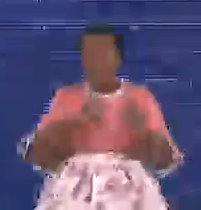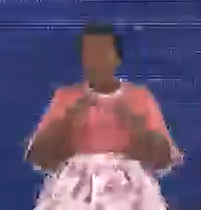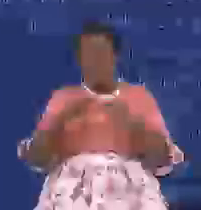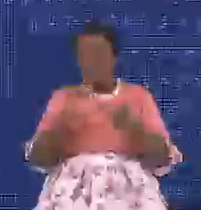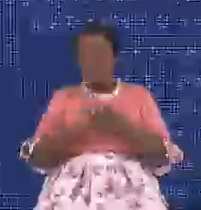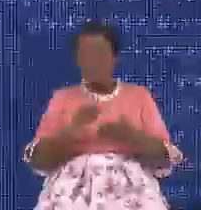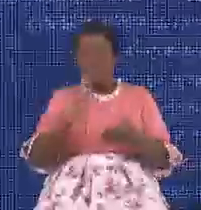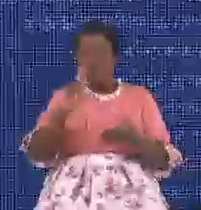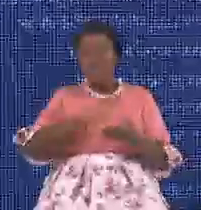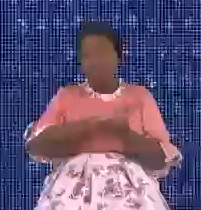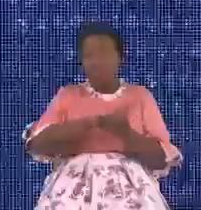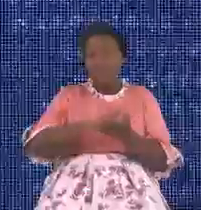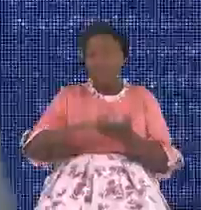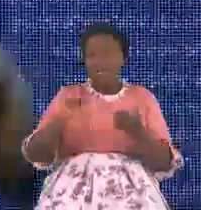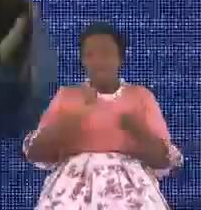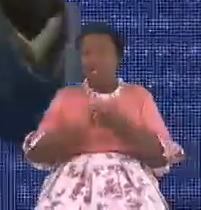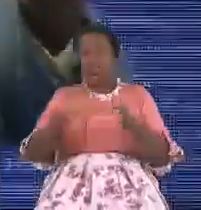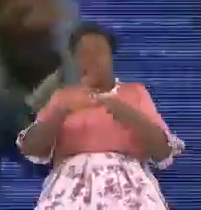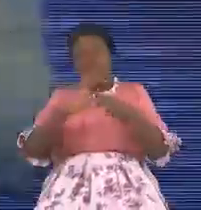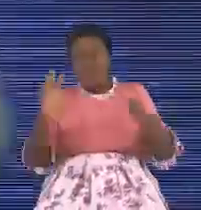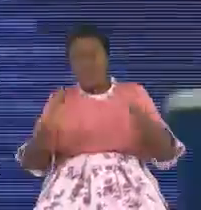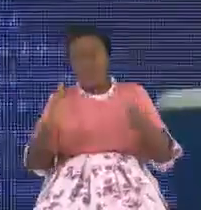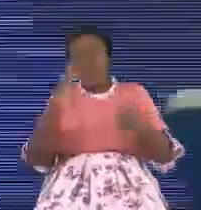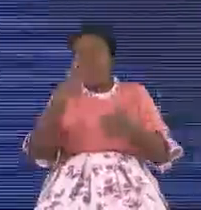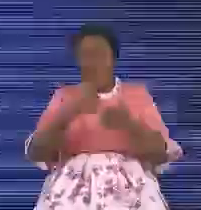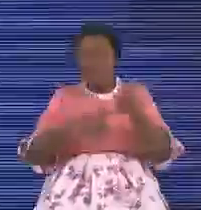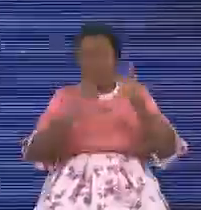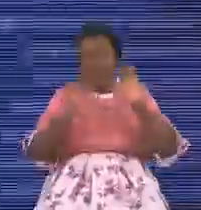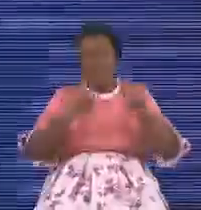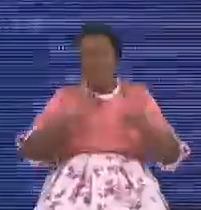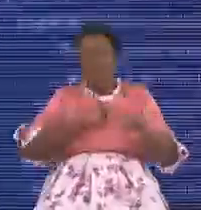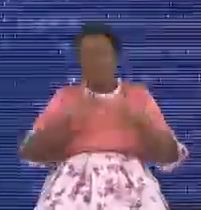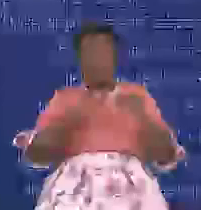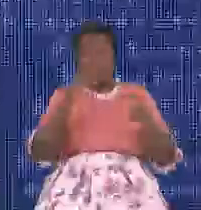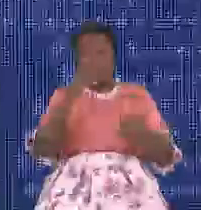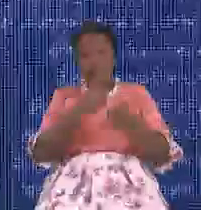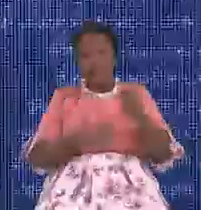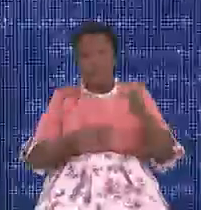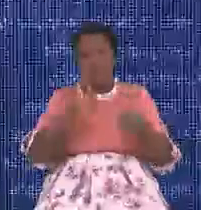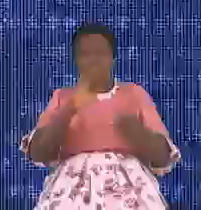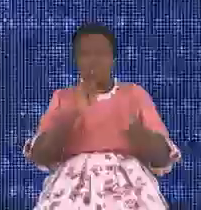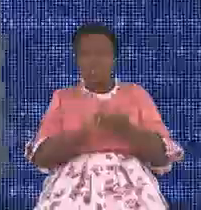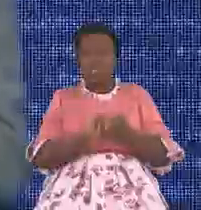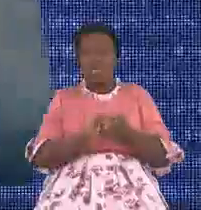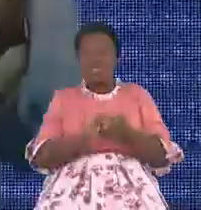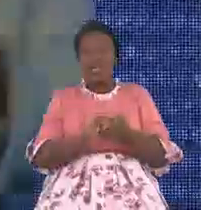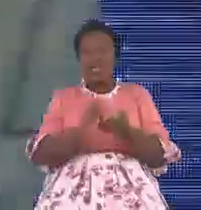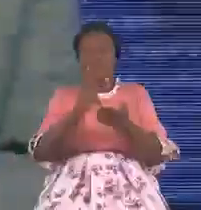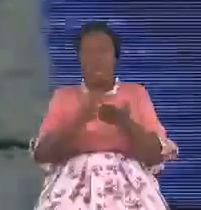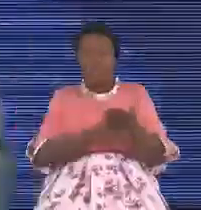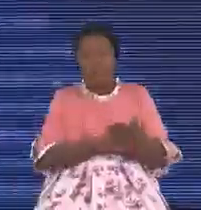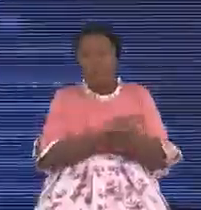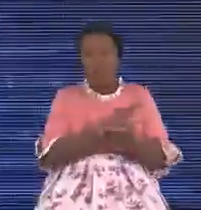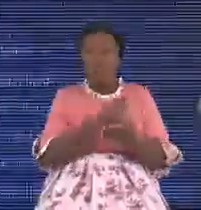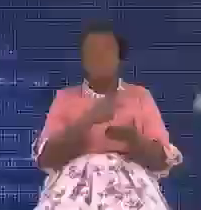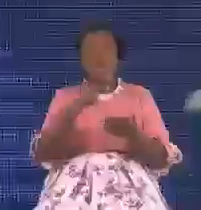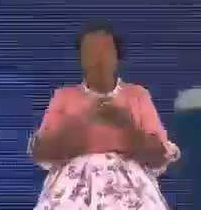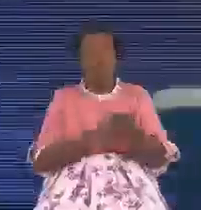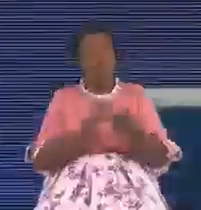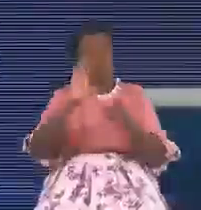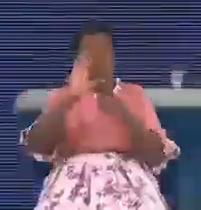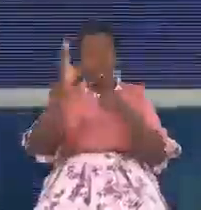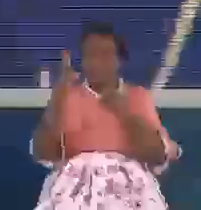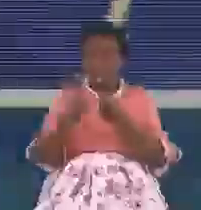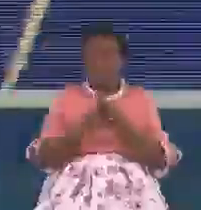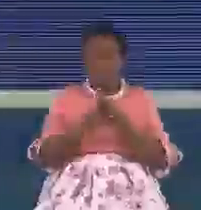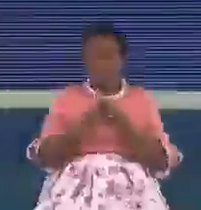release what do i do what is the precondition look at what the lord himself has